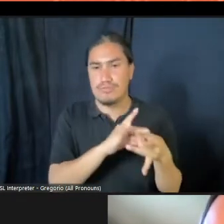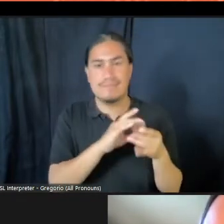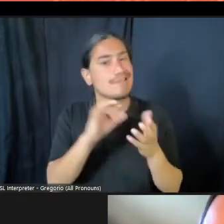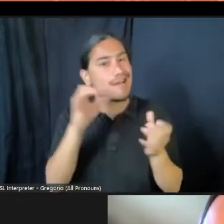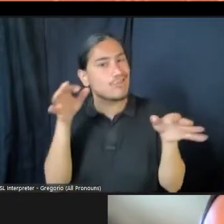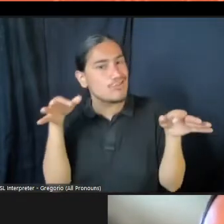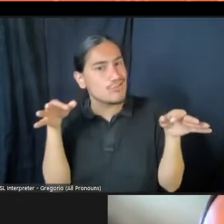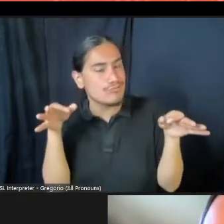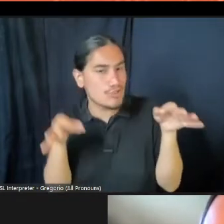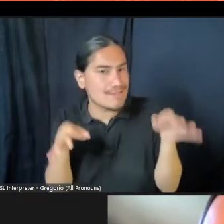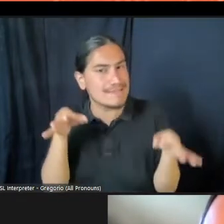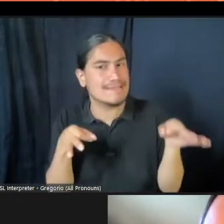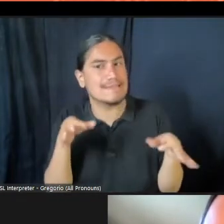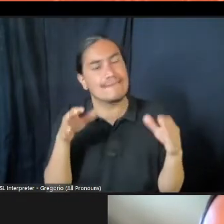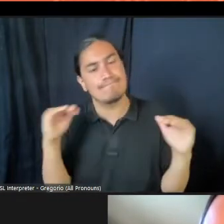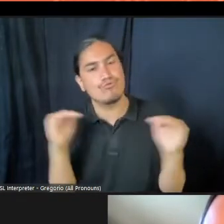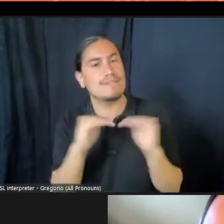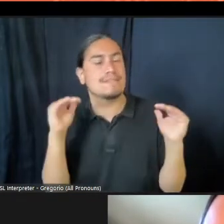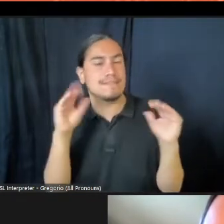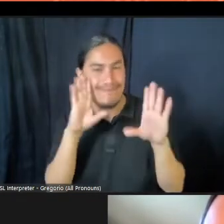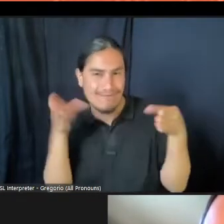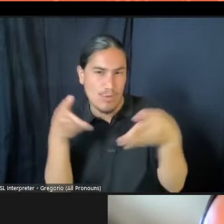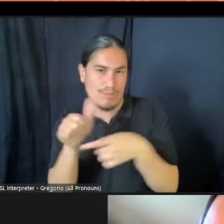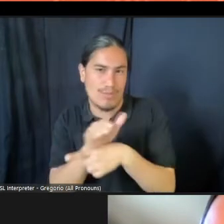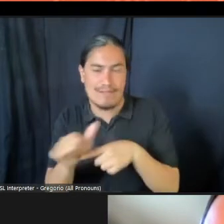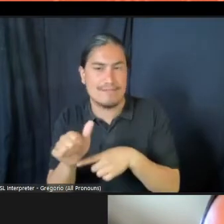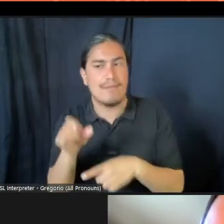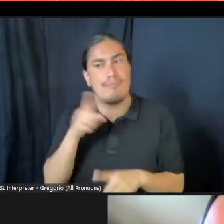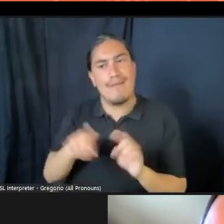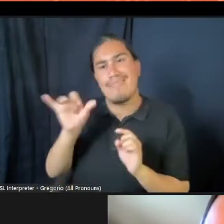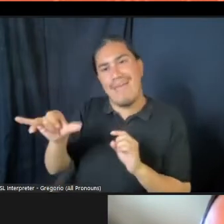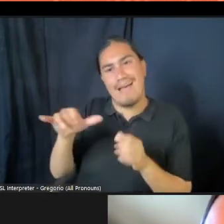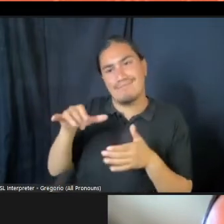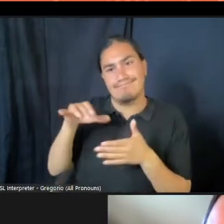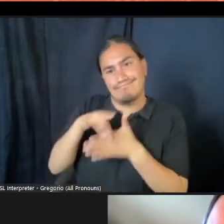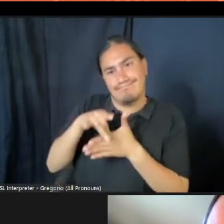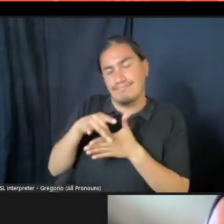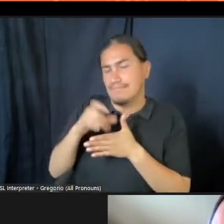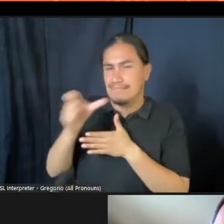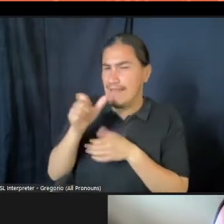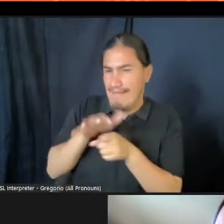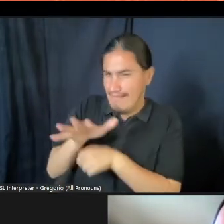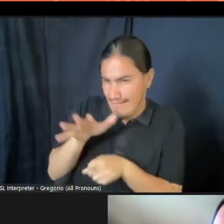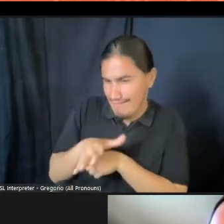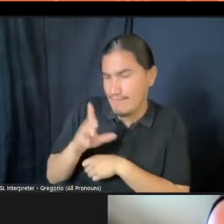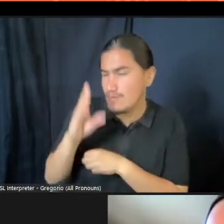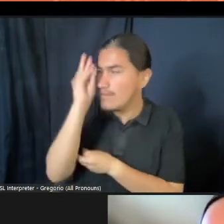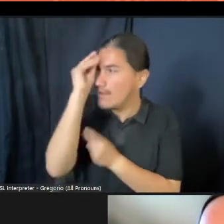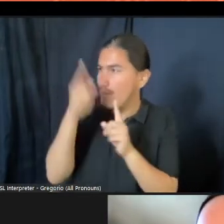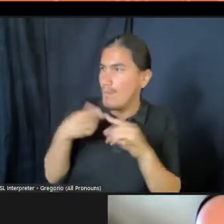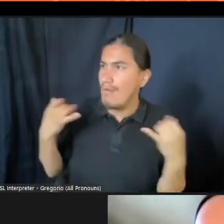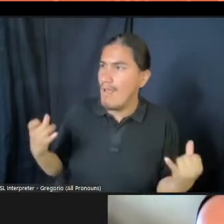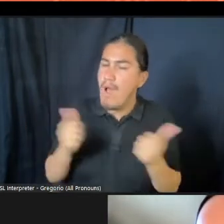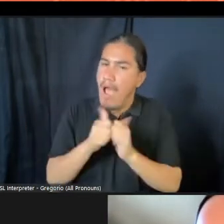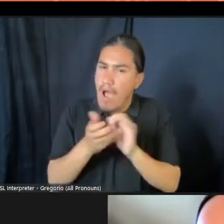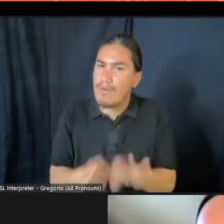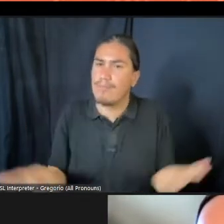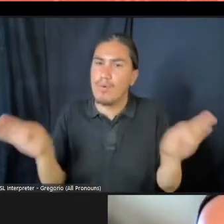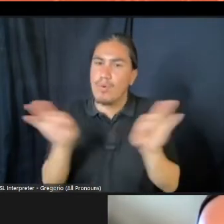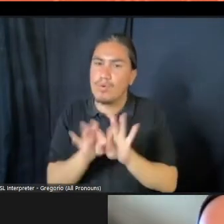practice, it just doesn't go nearly far enough in that text. So what I think about now is how important it is to bring an